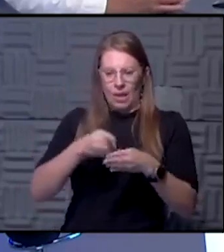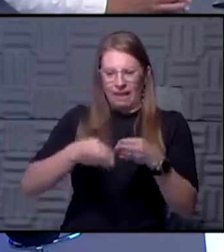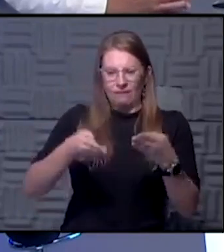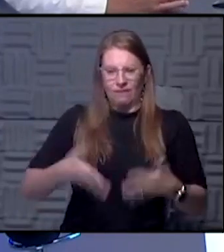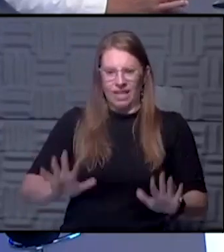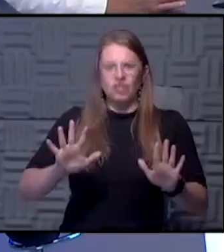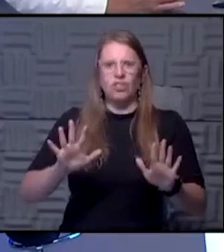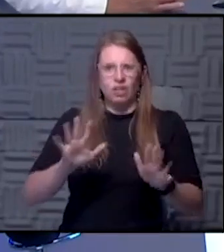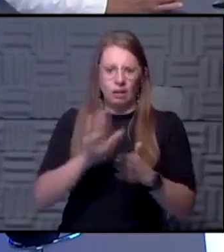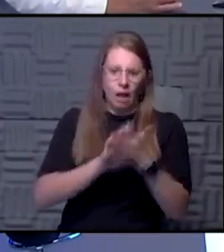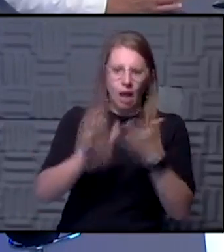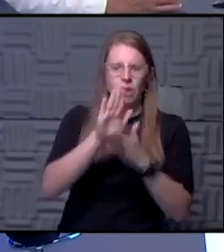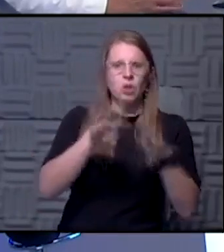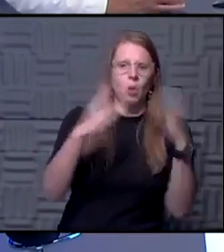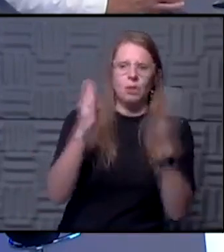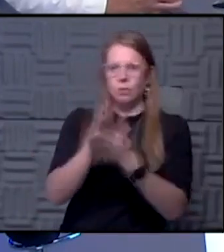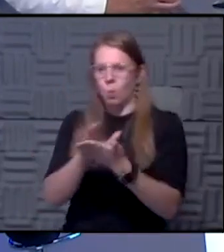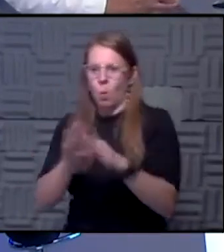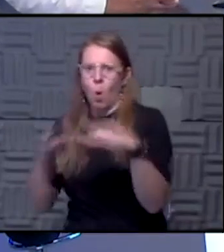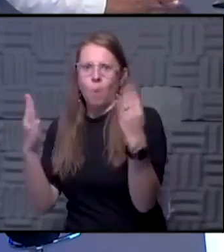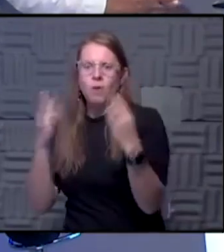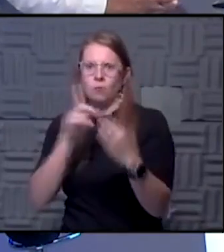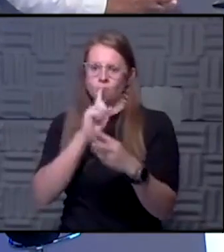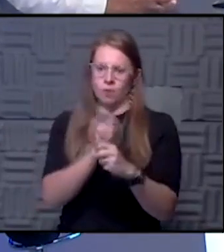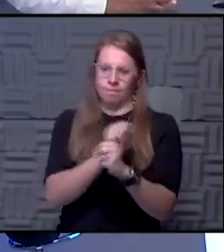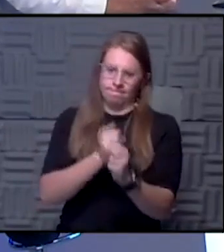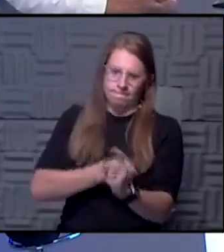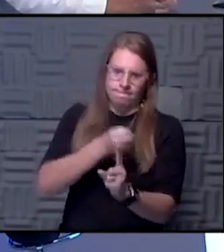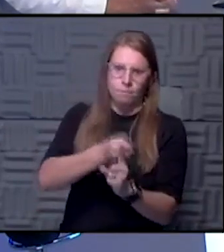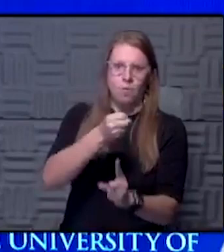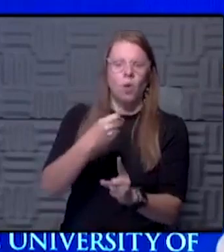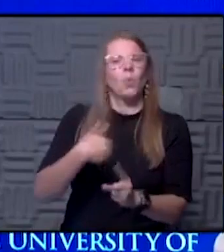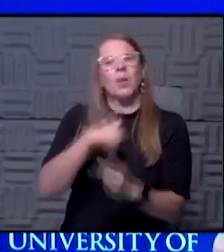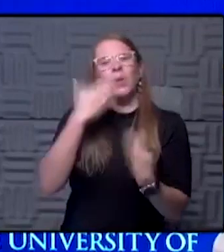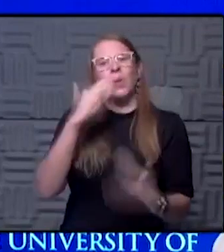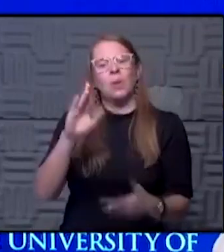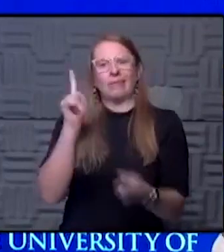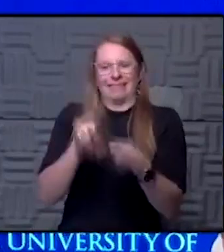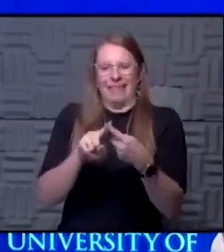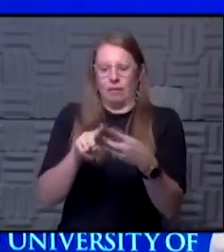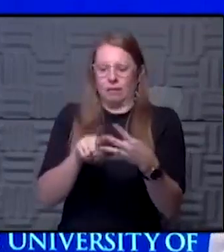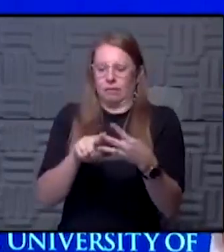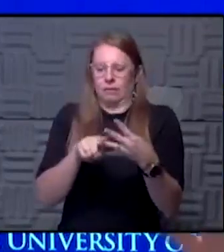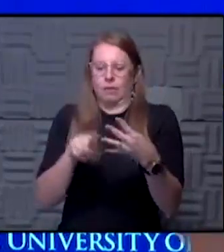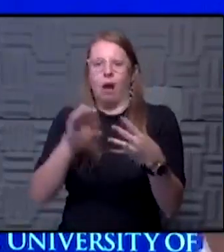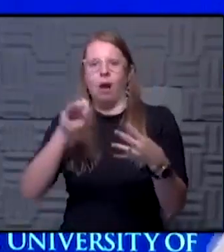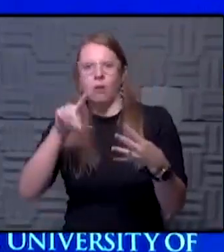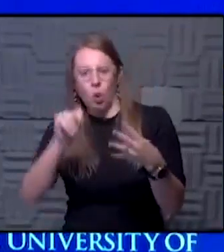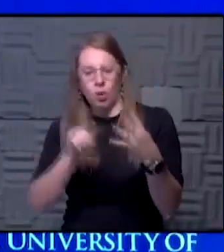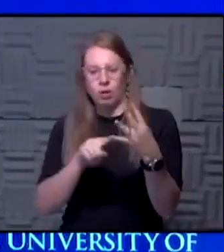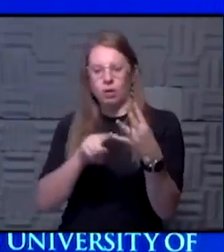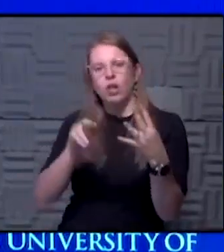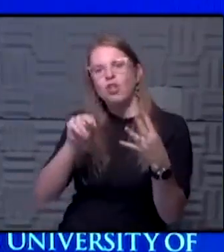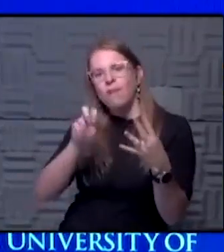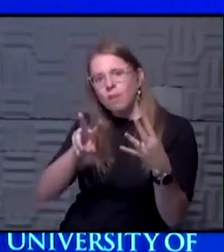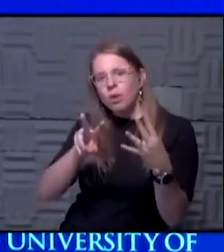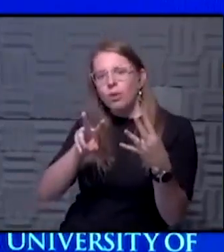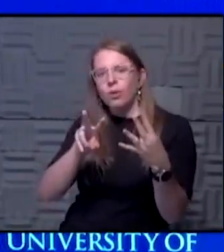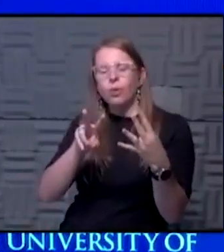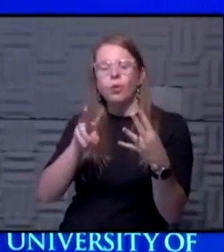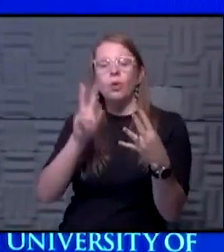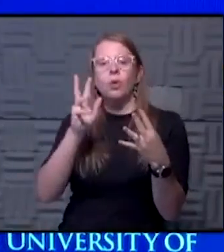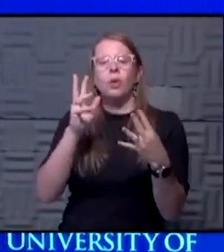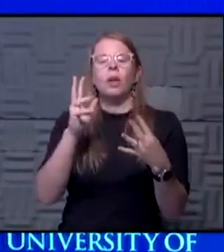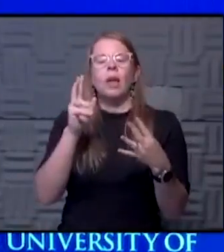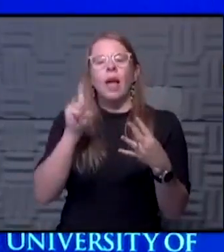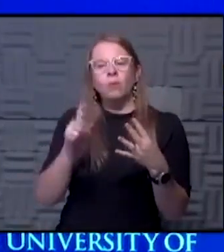opening, colleges are opening, and again, I think the real impact of that we won't know until the middle of October into November, because you're going to have to